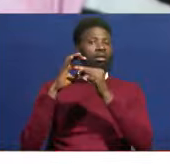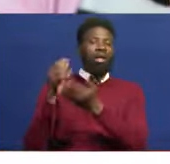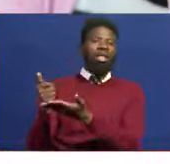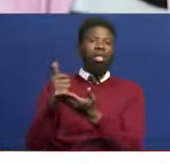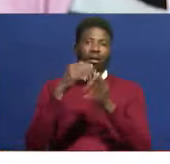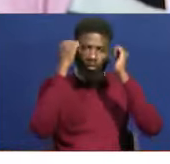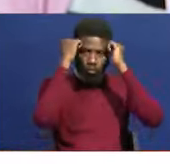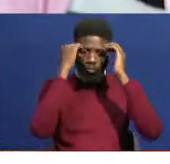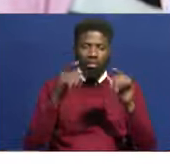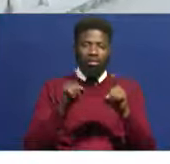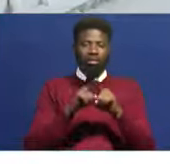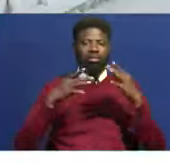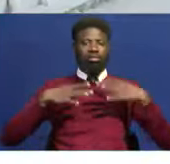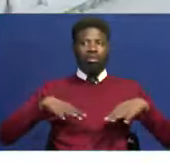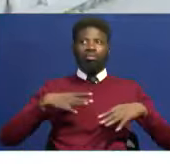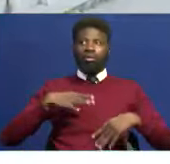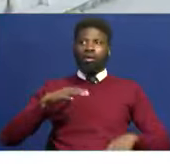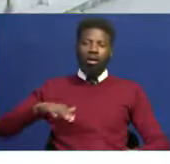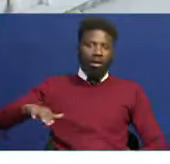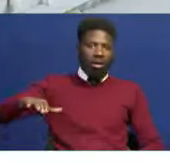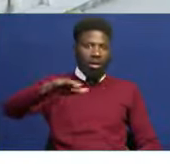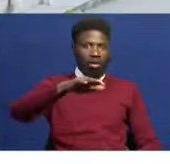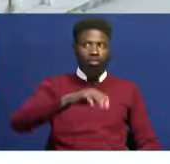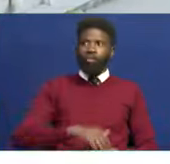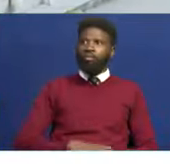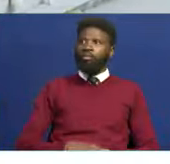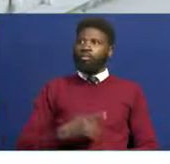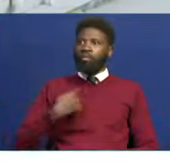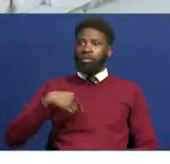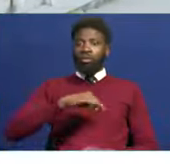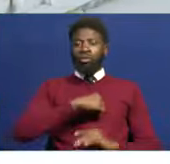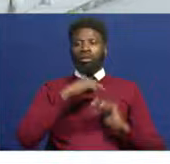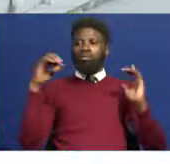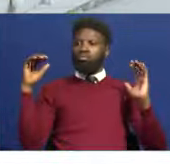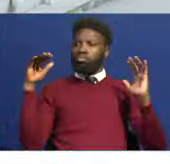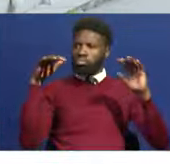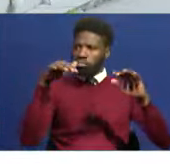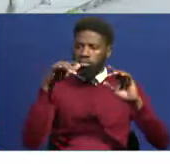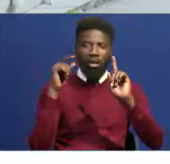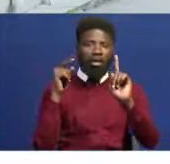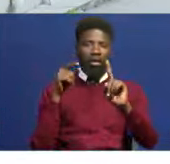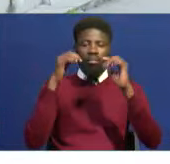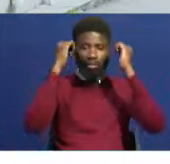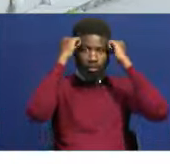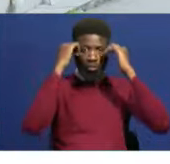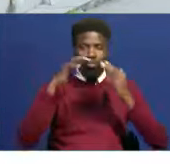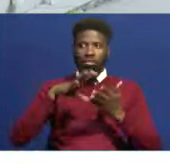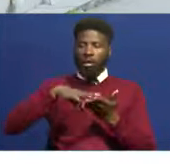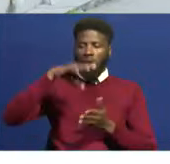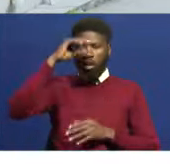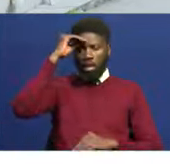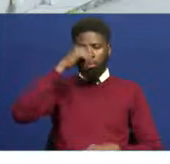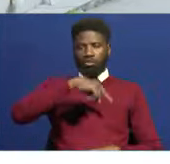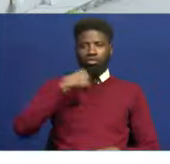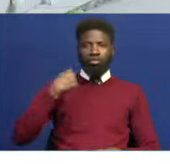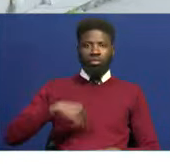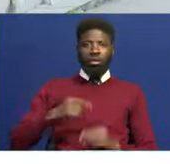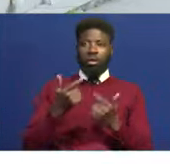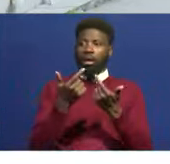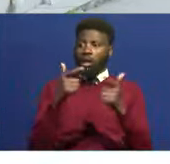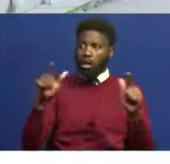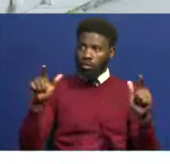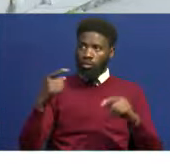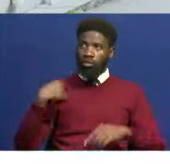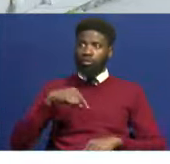and locals alike. We come here to teach students Chinese. We also want students to